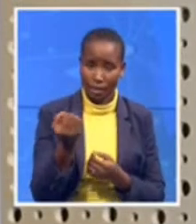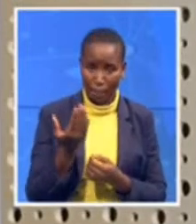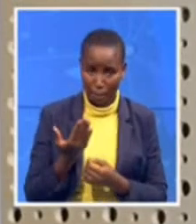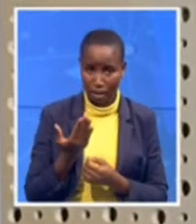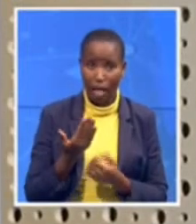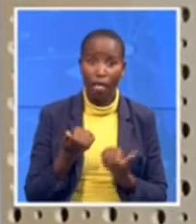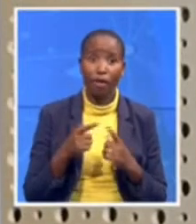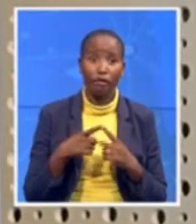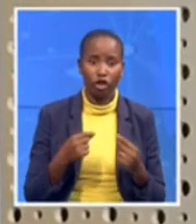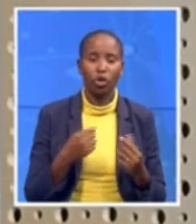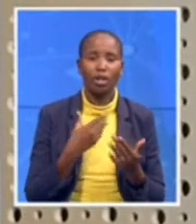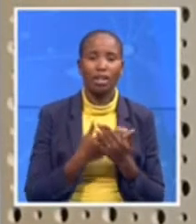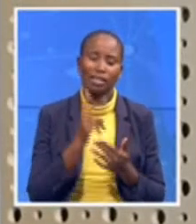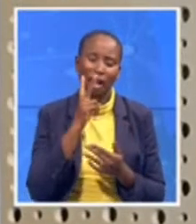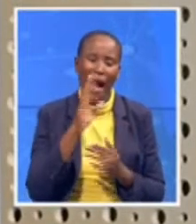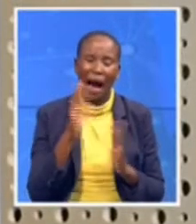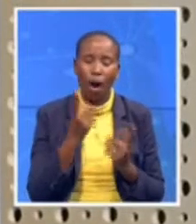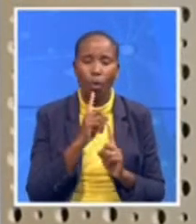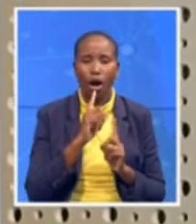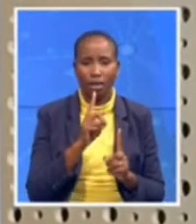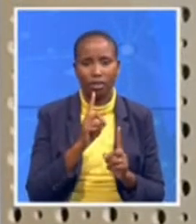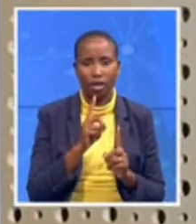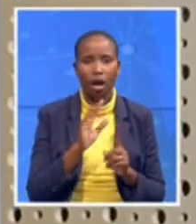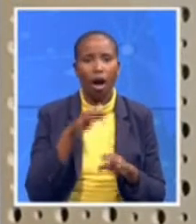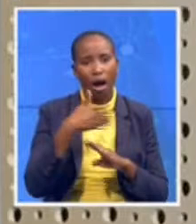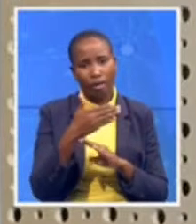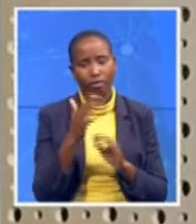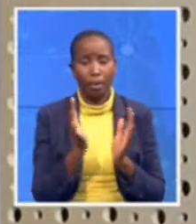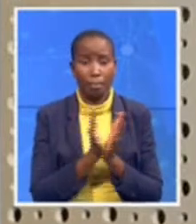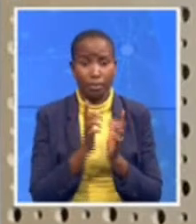the media briefing. I think we'll do that.